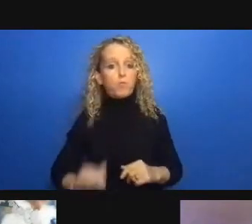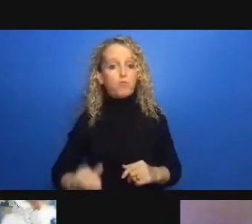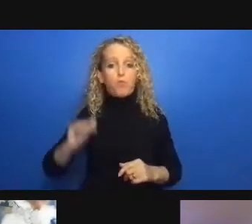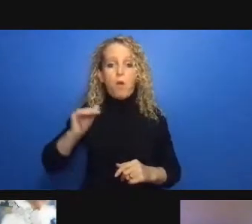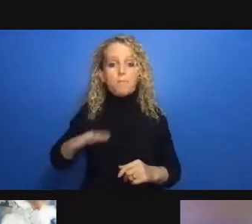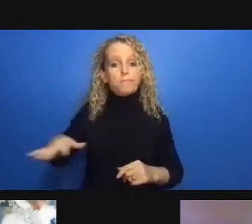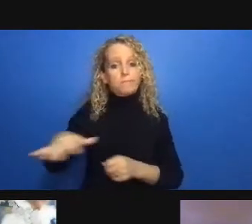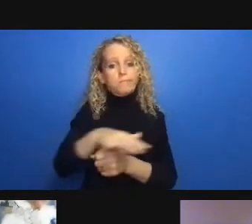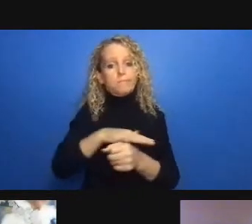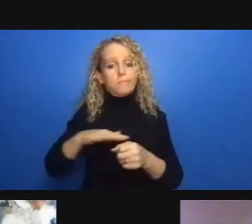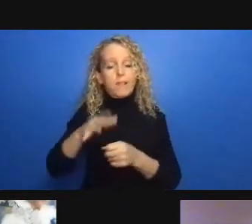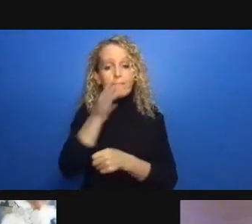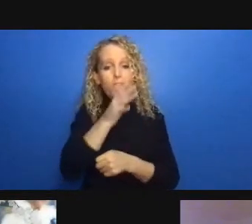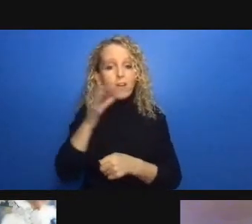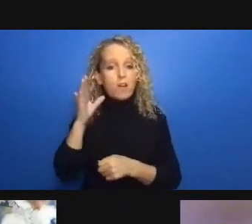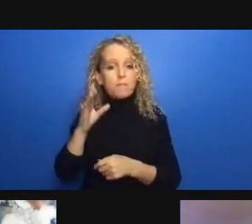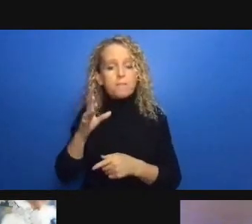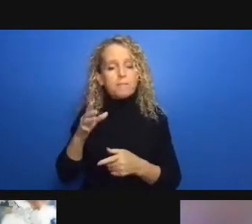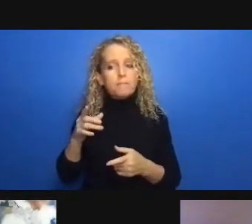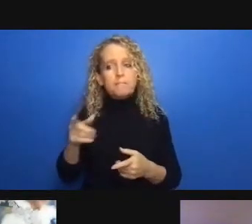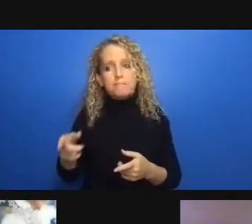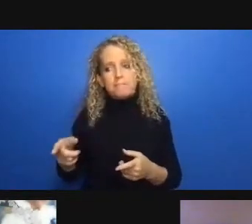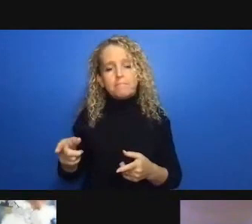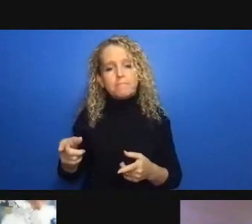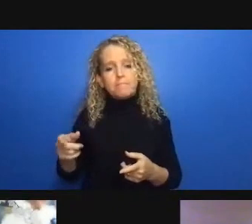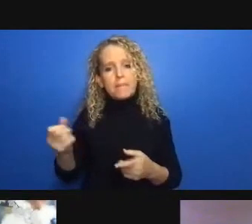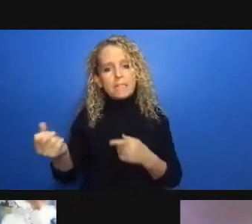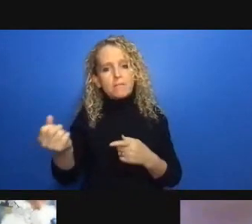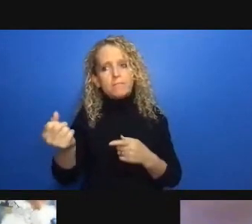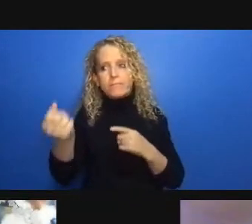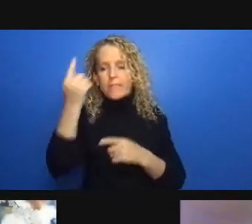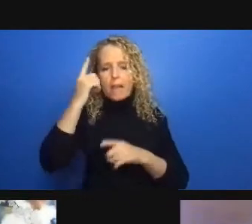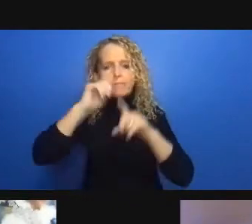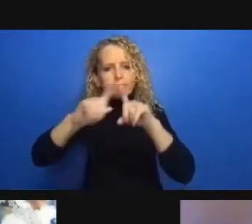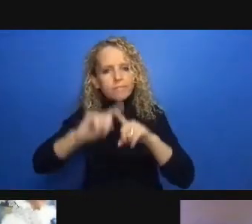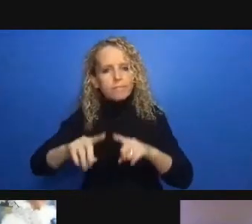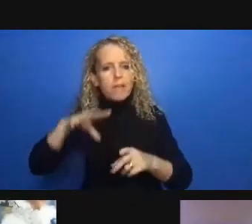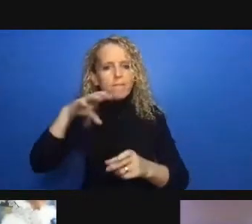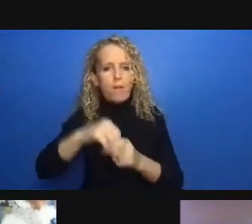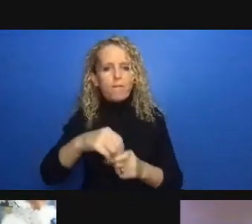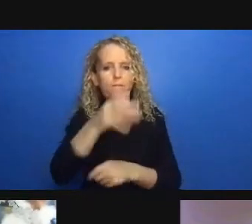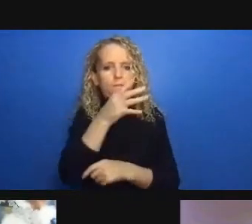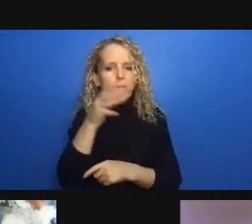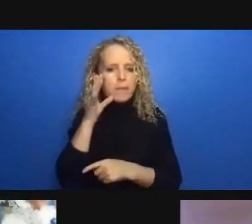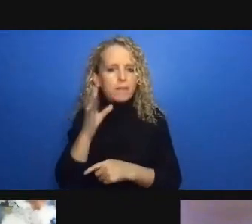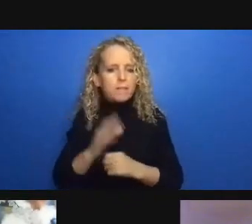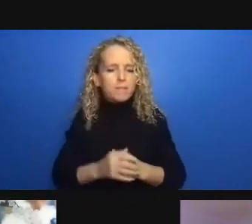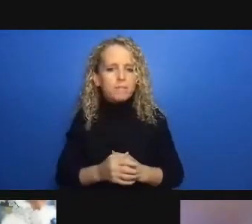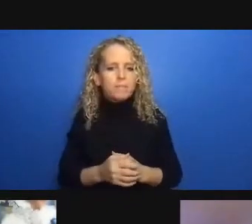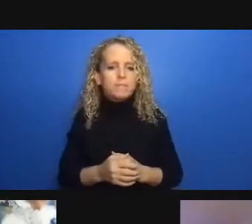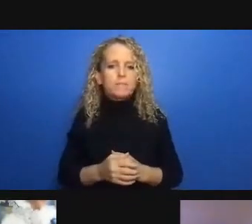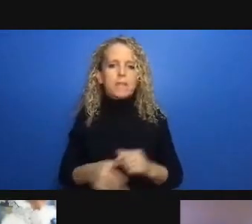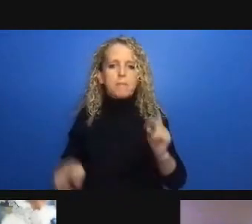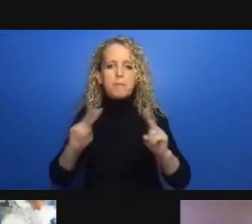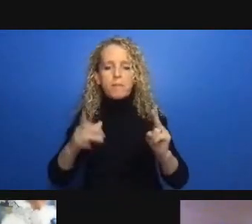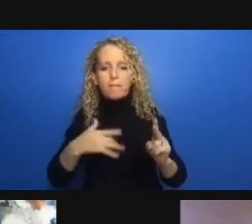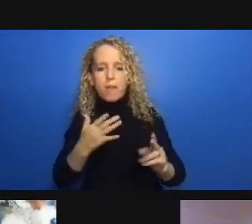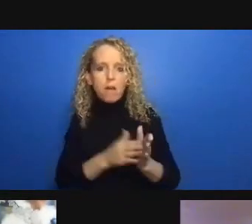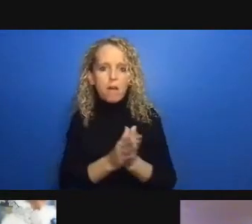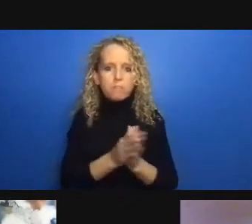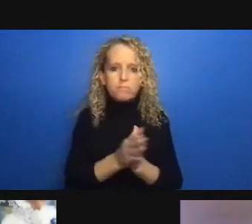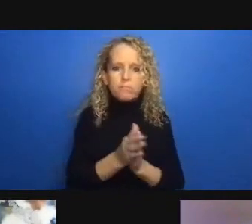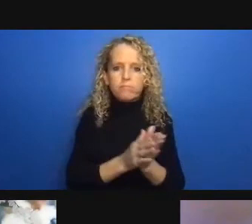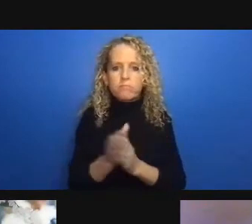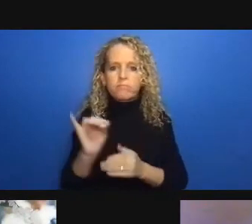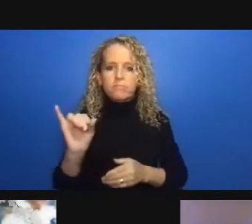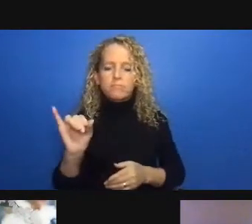really understand like all of the aspects that are involved in farming. And, you know, it's, you can get really excited about it. It's a